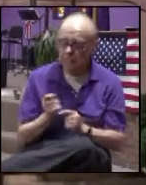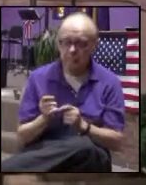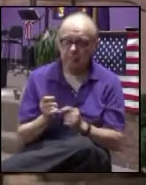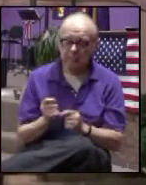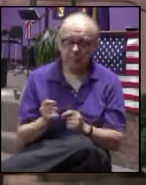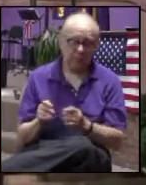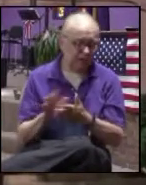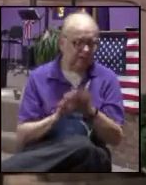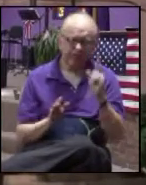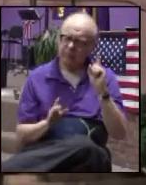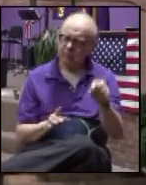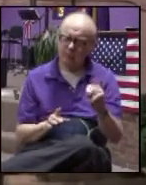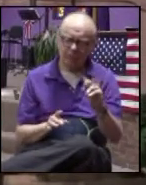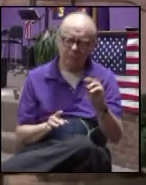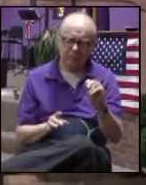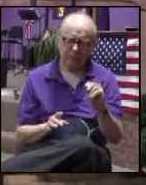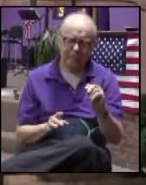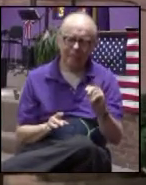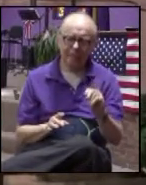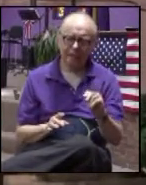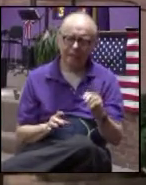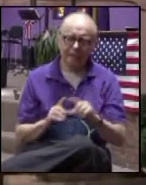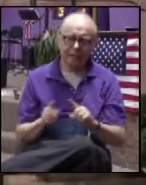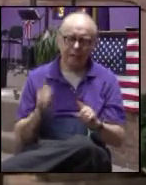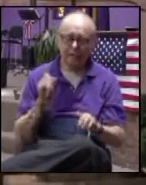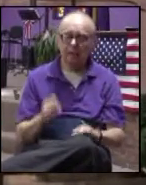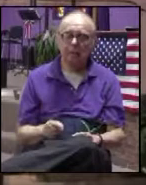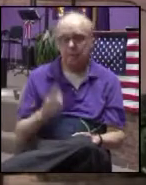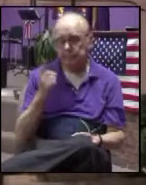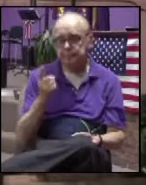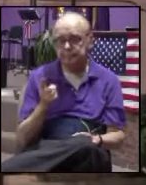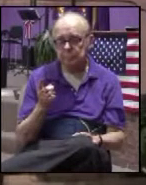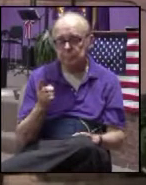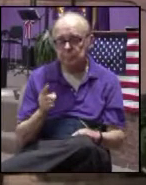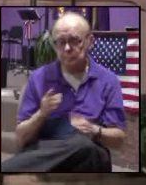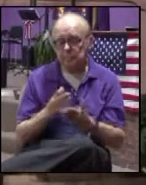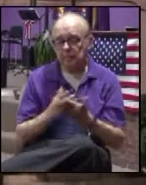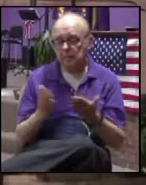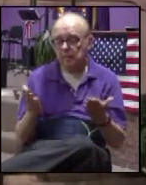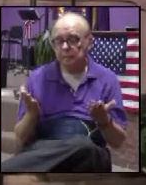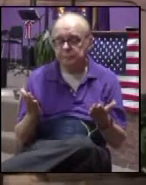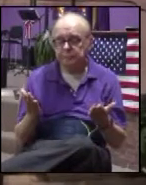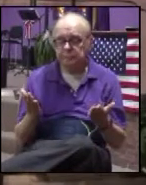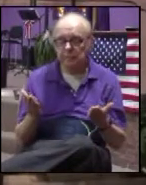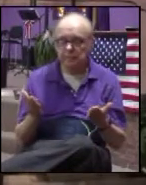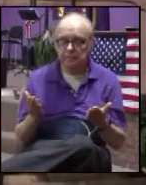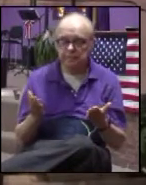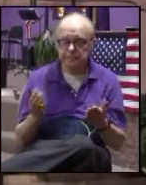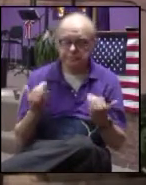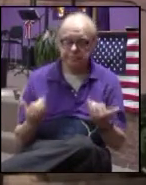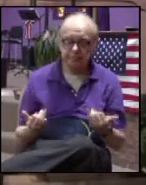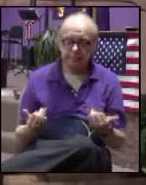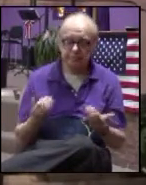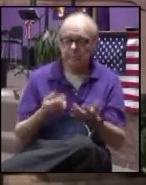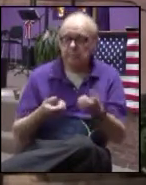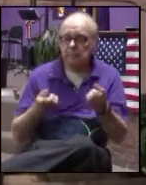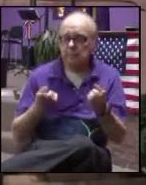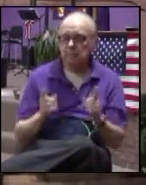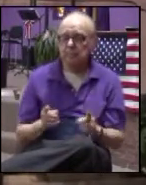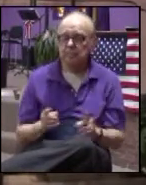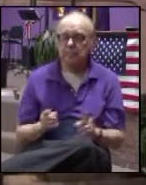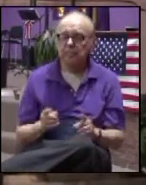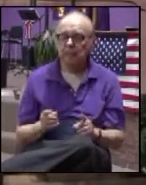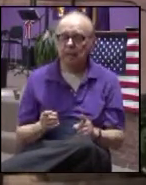confuse you, but I need you to understand something. Today what happens